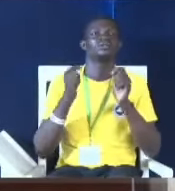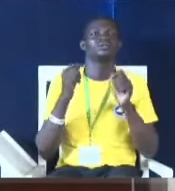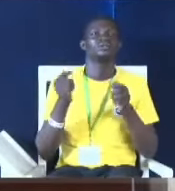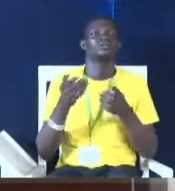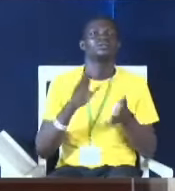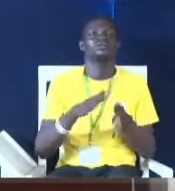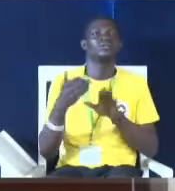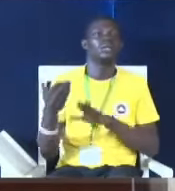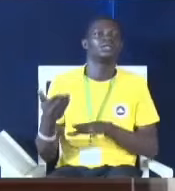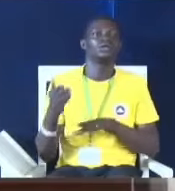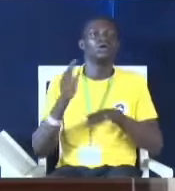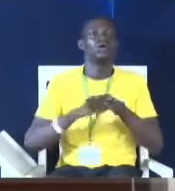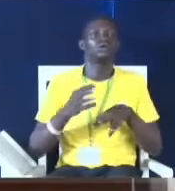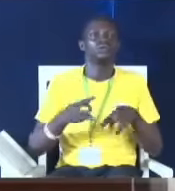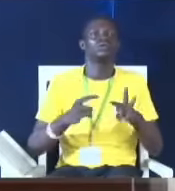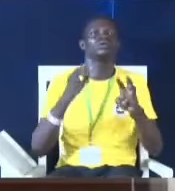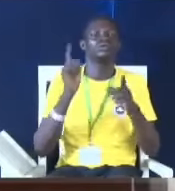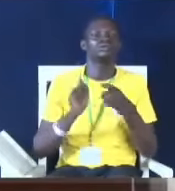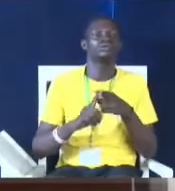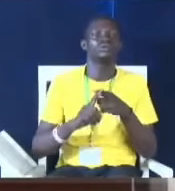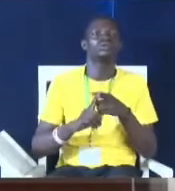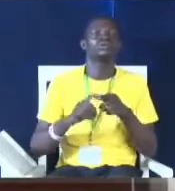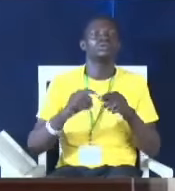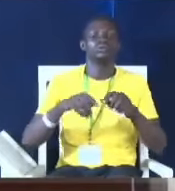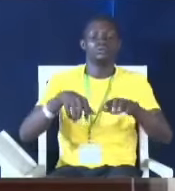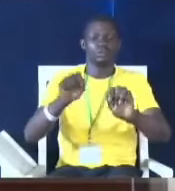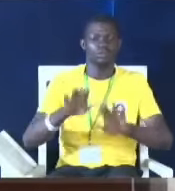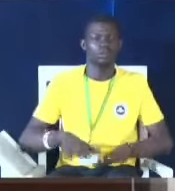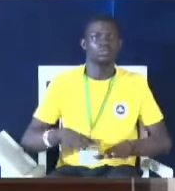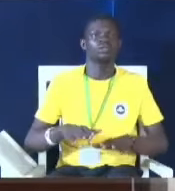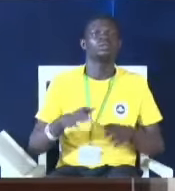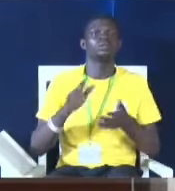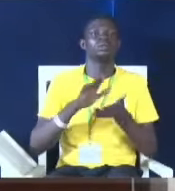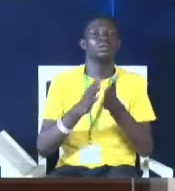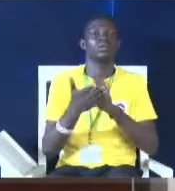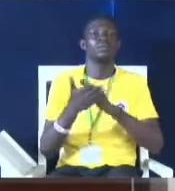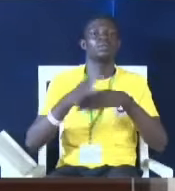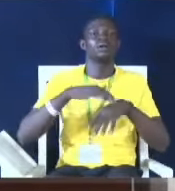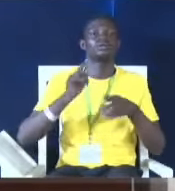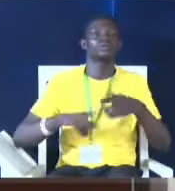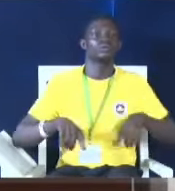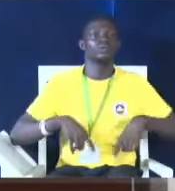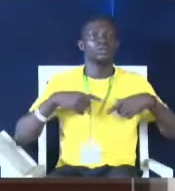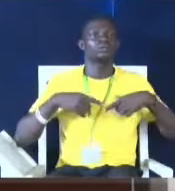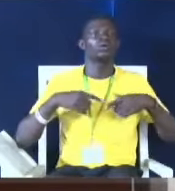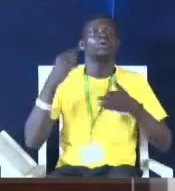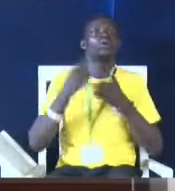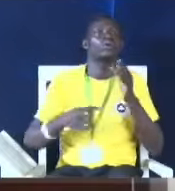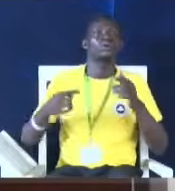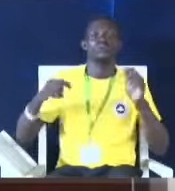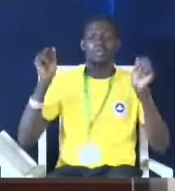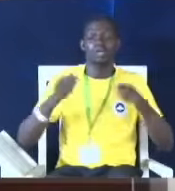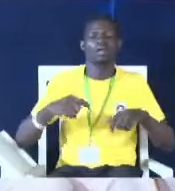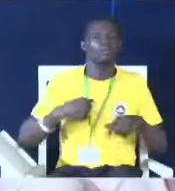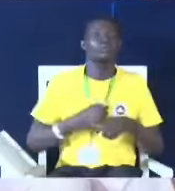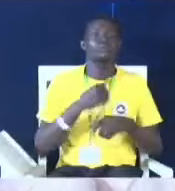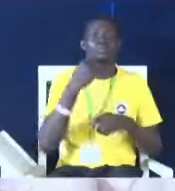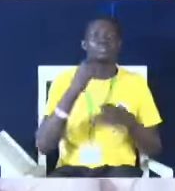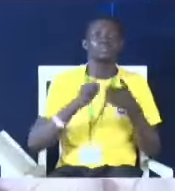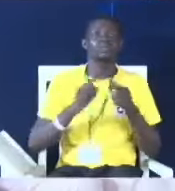Dead on the way to mortuary, raised to life. How can we thank the